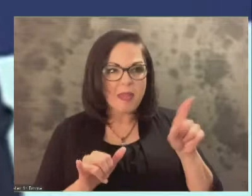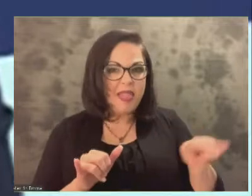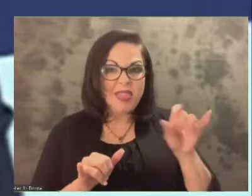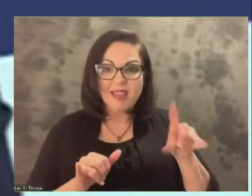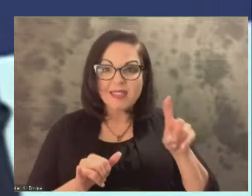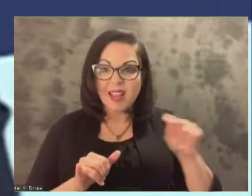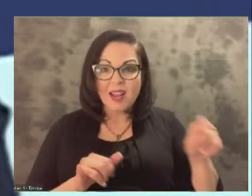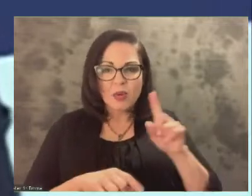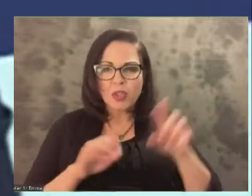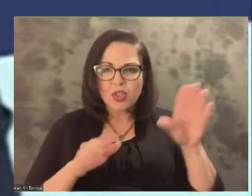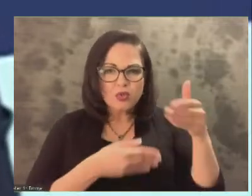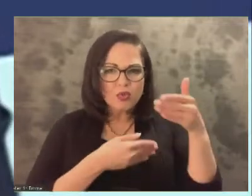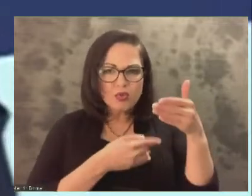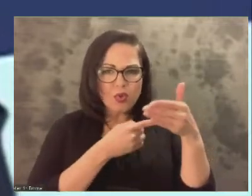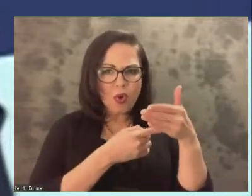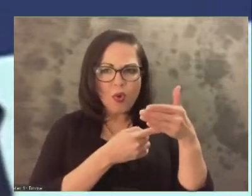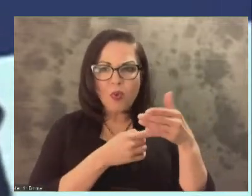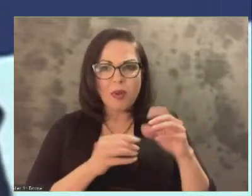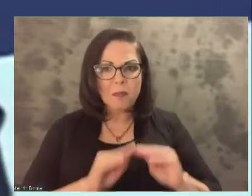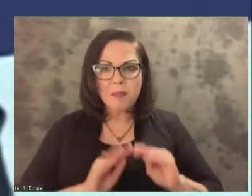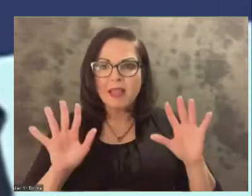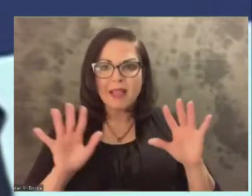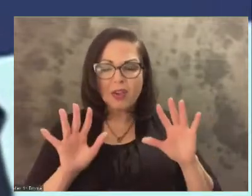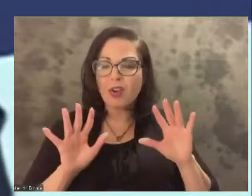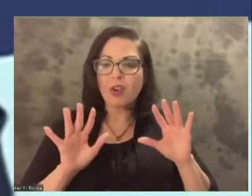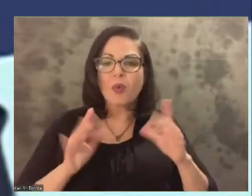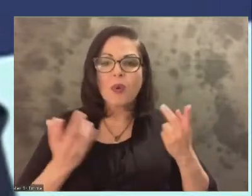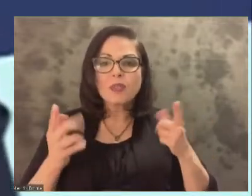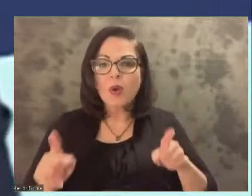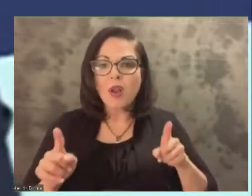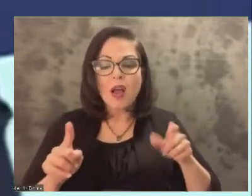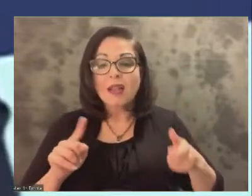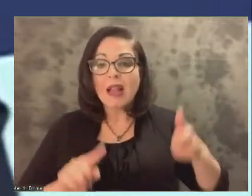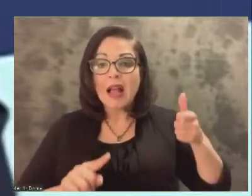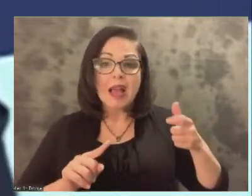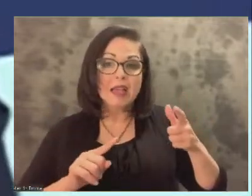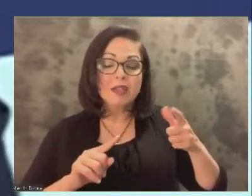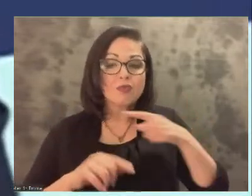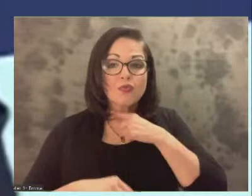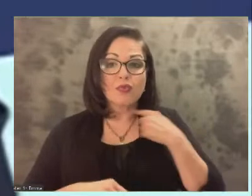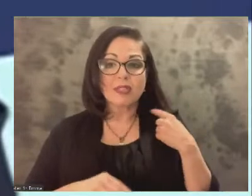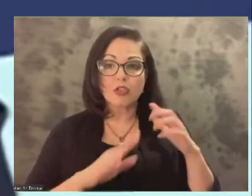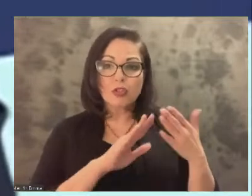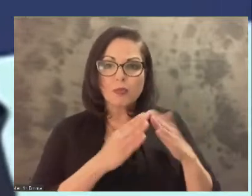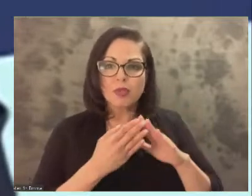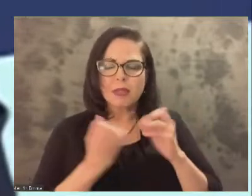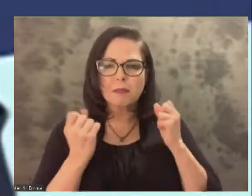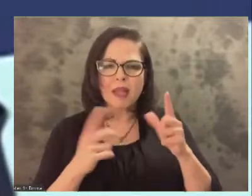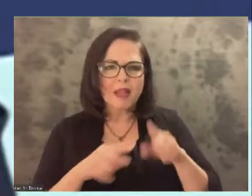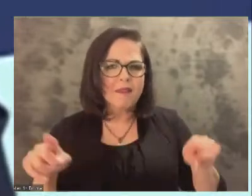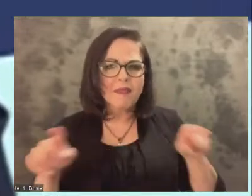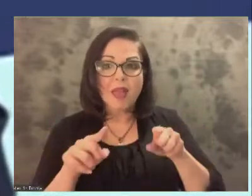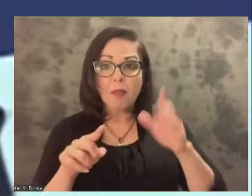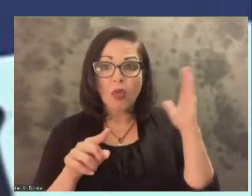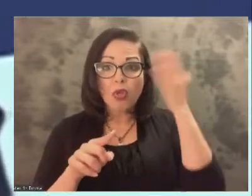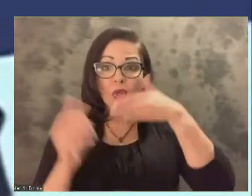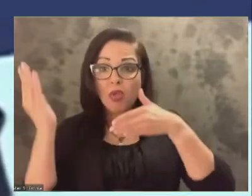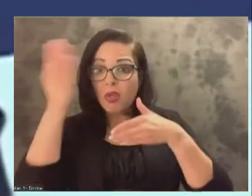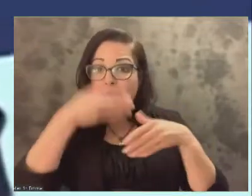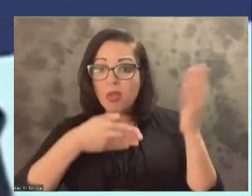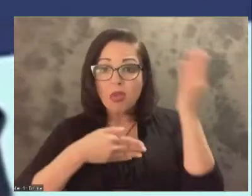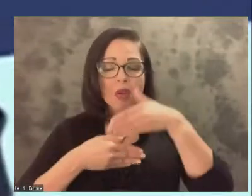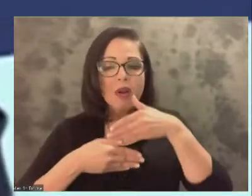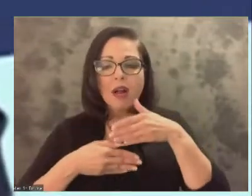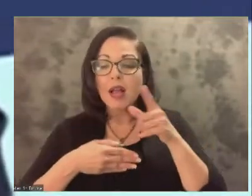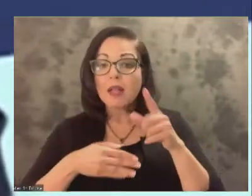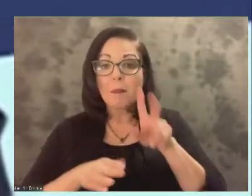provide a clear picture of what was happening in high-risk communities, rendering so many invisible and policymakers ill-equipped to